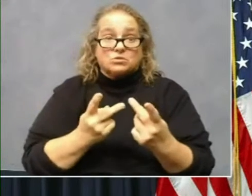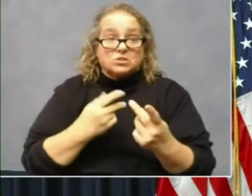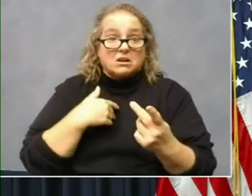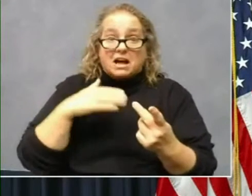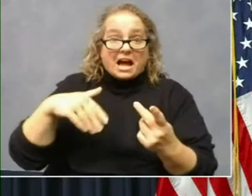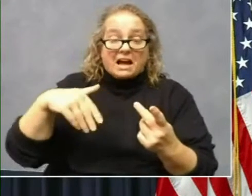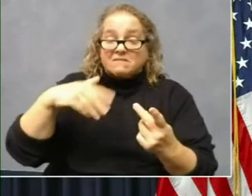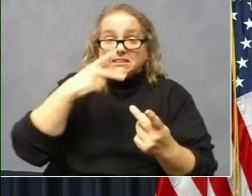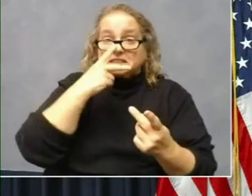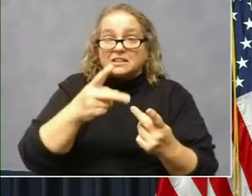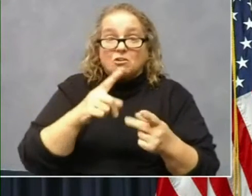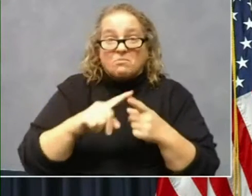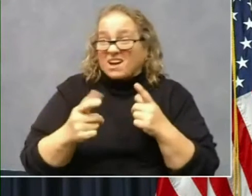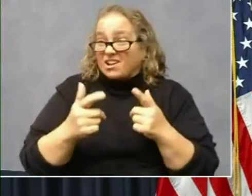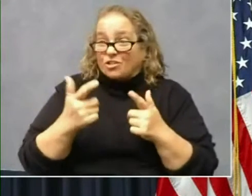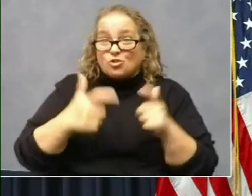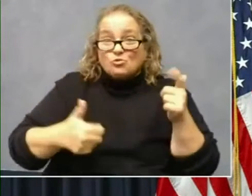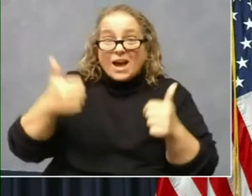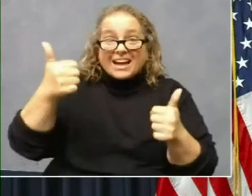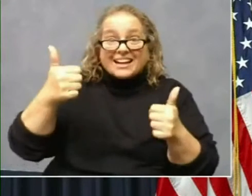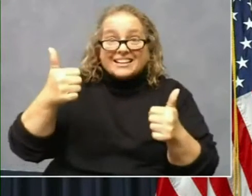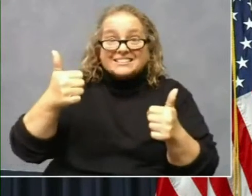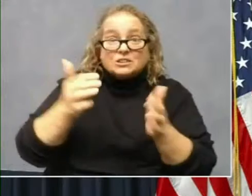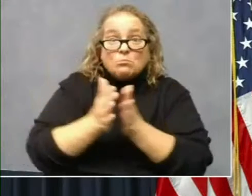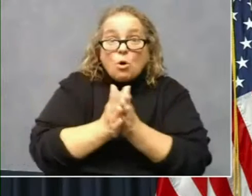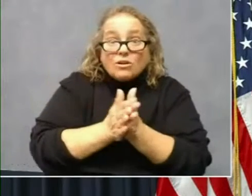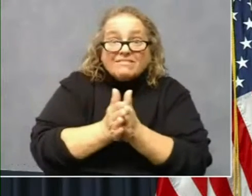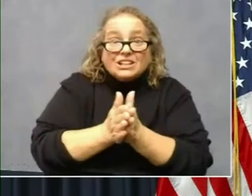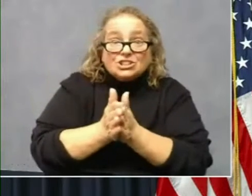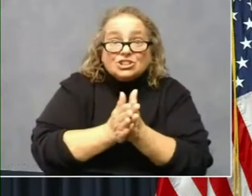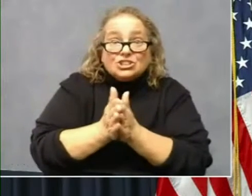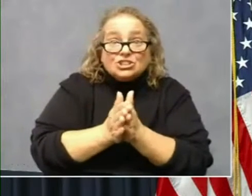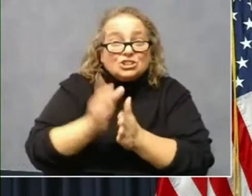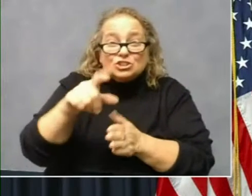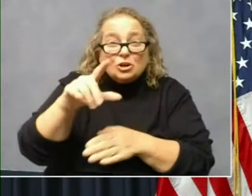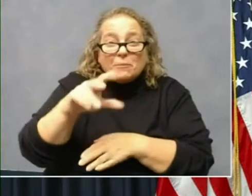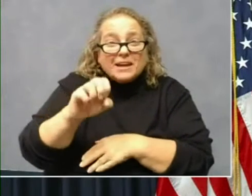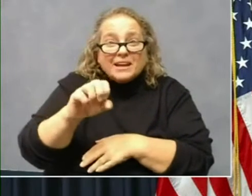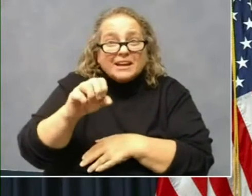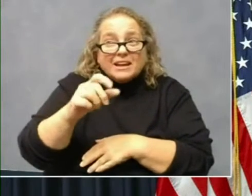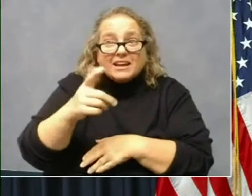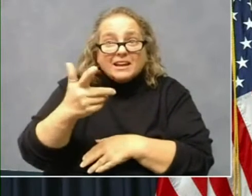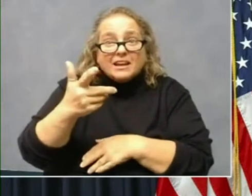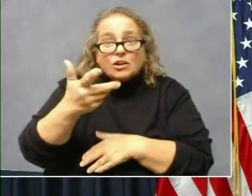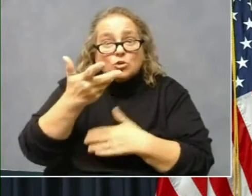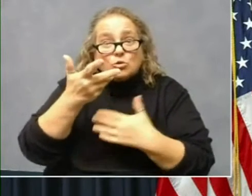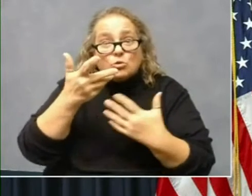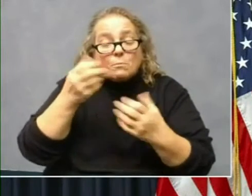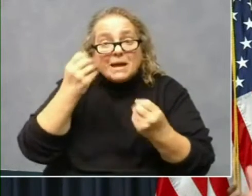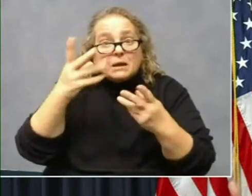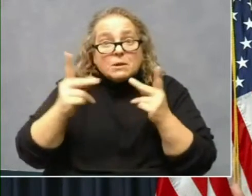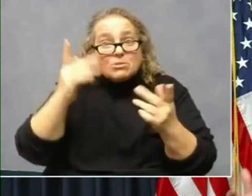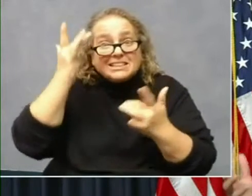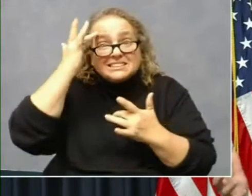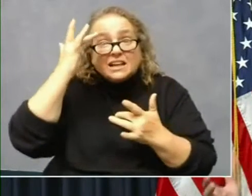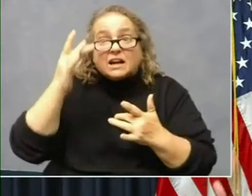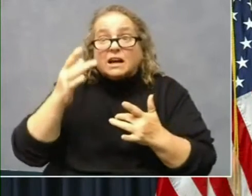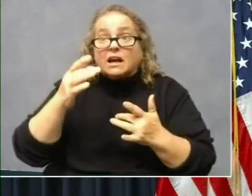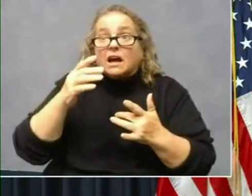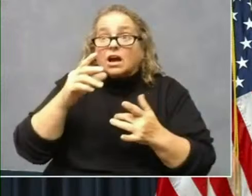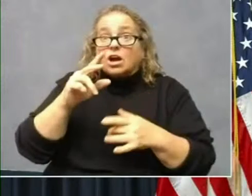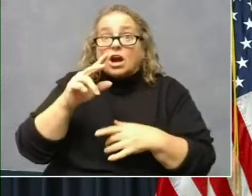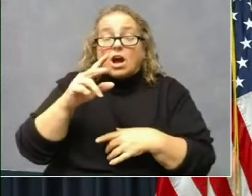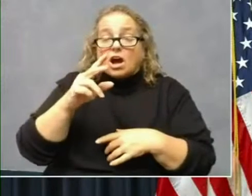we can defeat this virus, something that's killed over 2,000 people, infected over 200,000 Kentuckians nationwide. I think